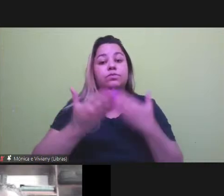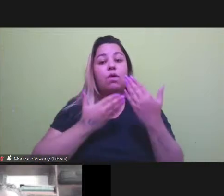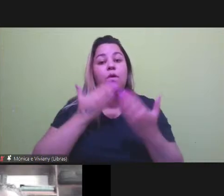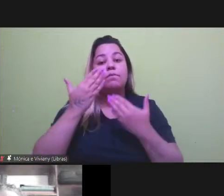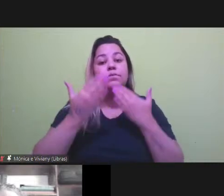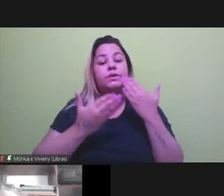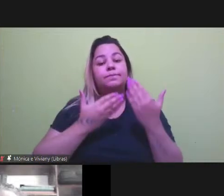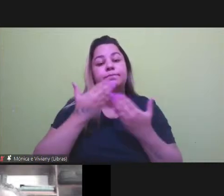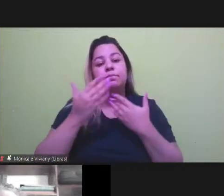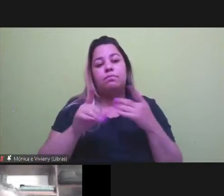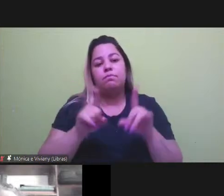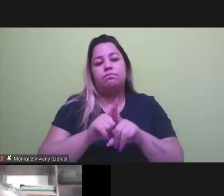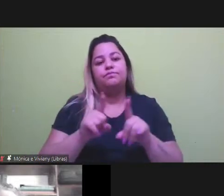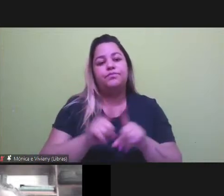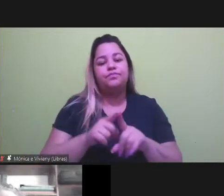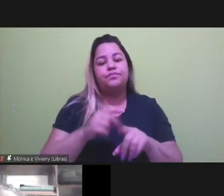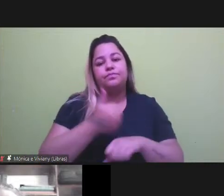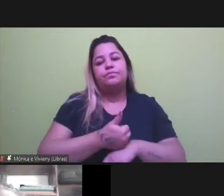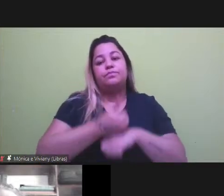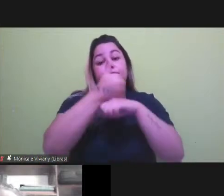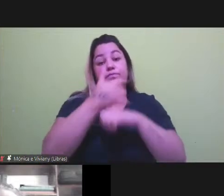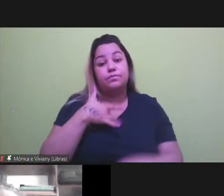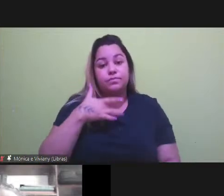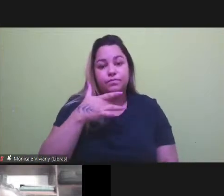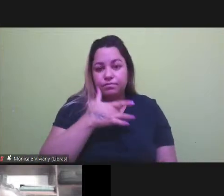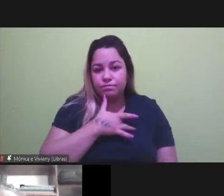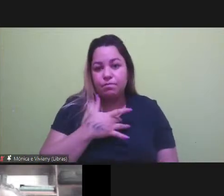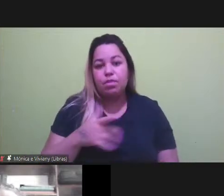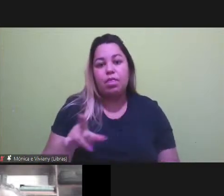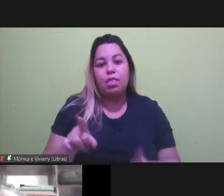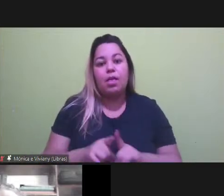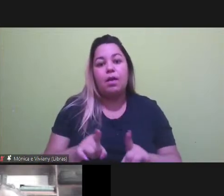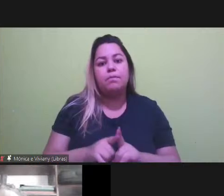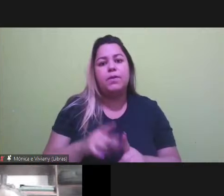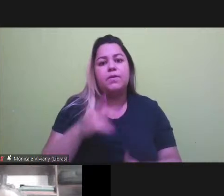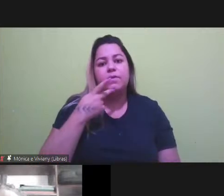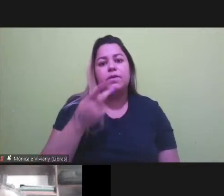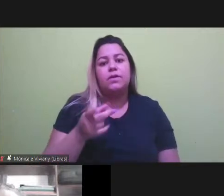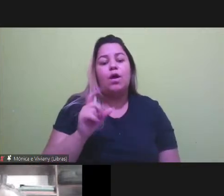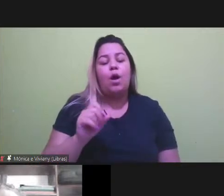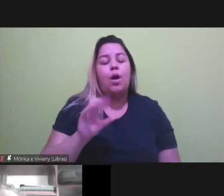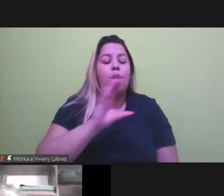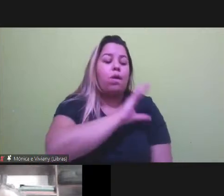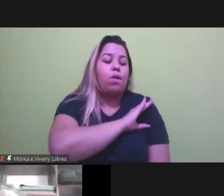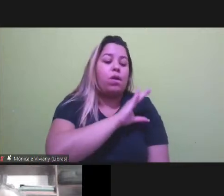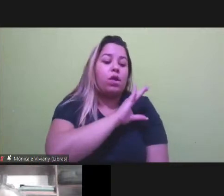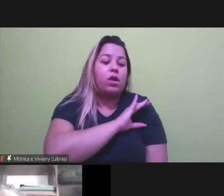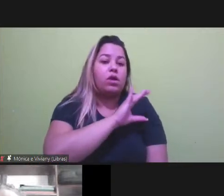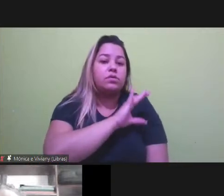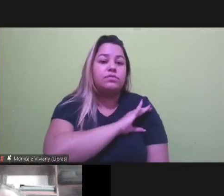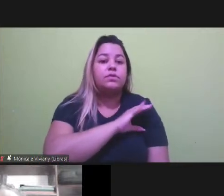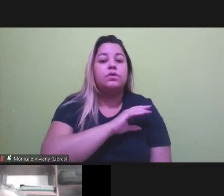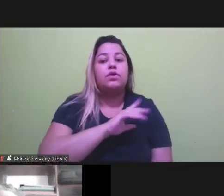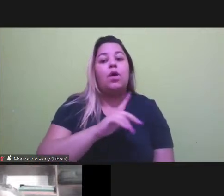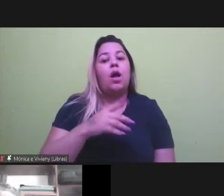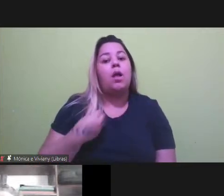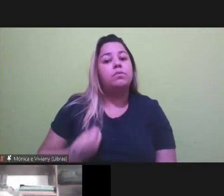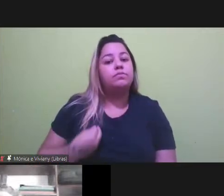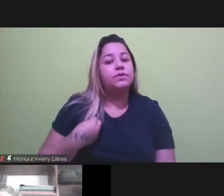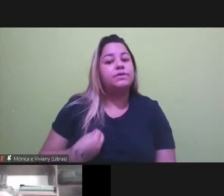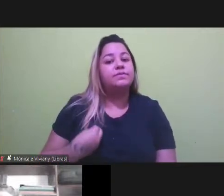in psychotherapy and in promotion of nutrition. Currently, Pablo coordinates the